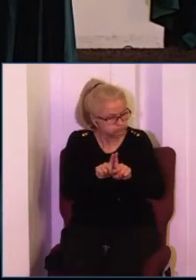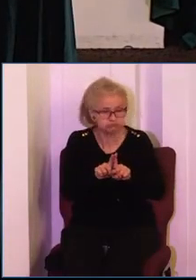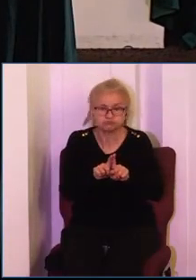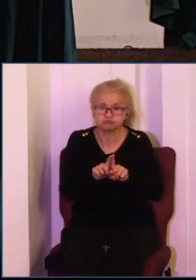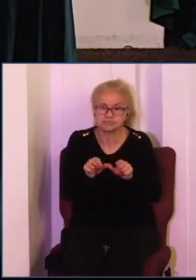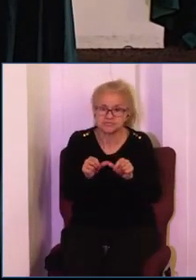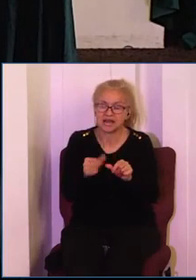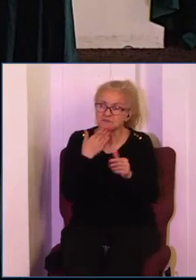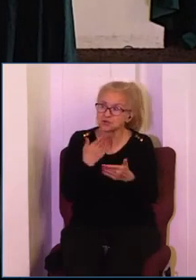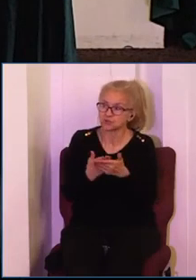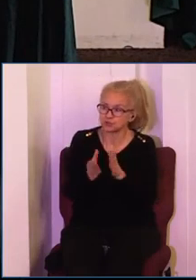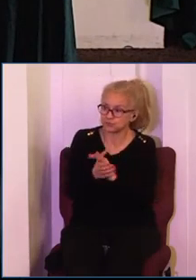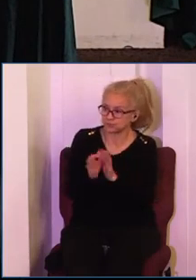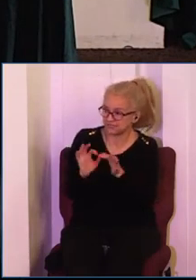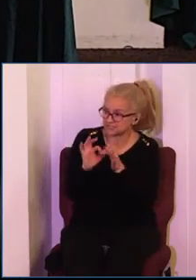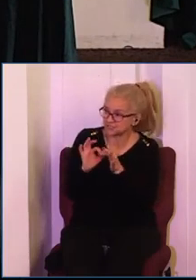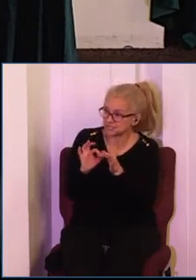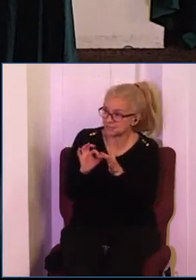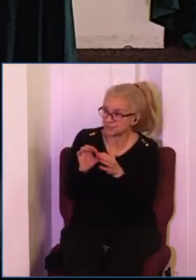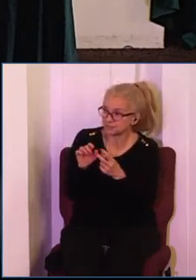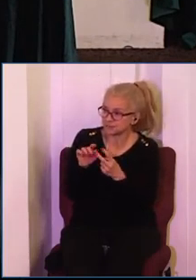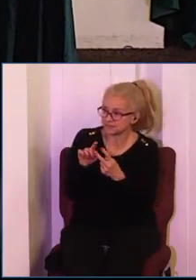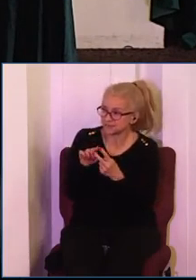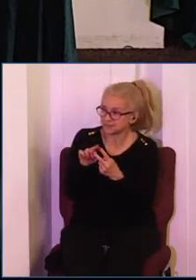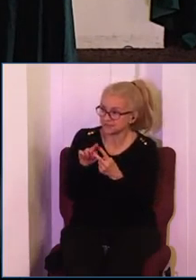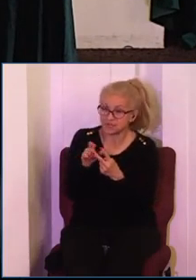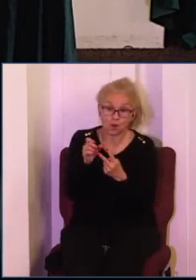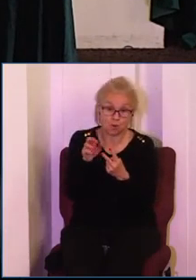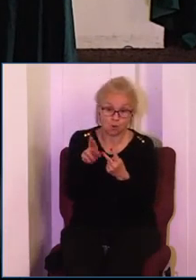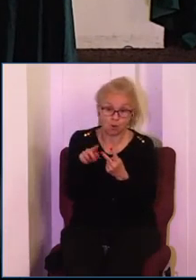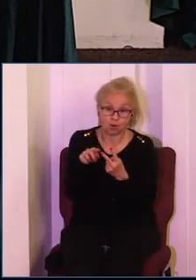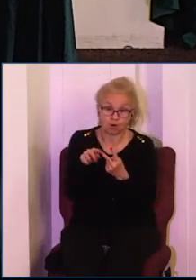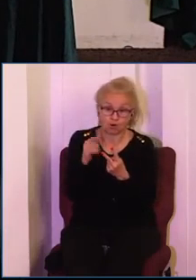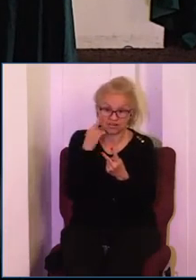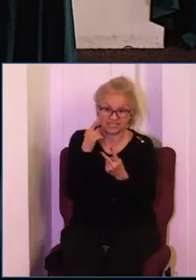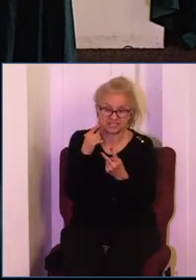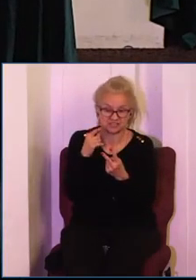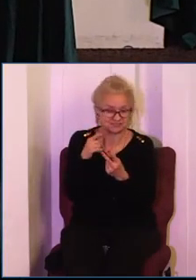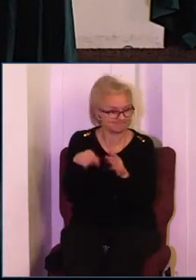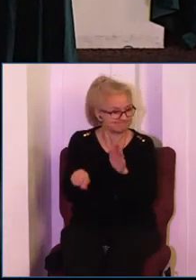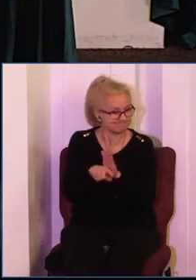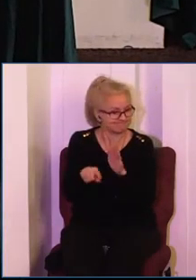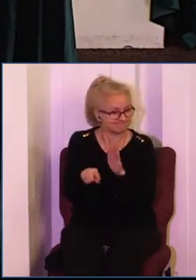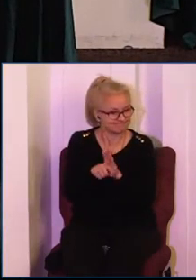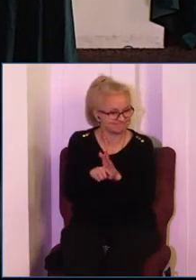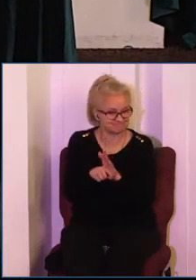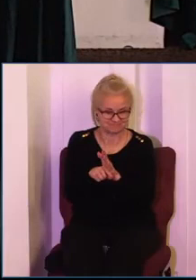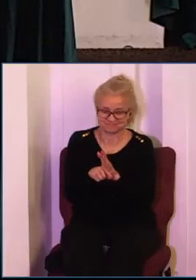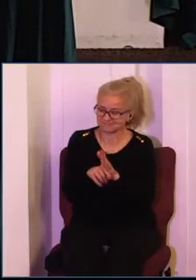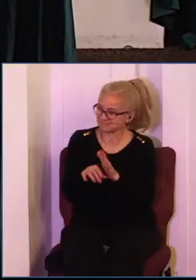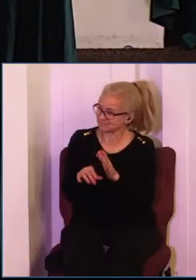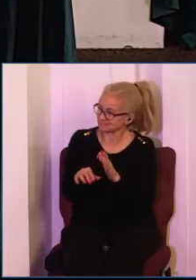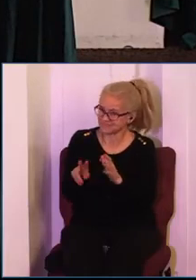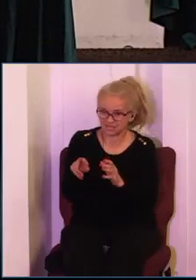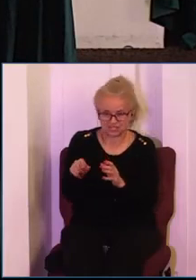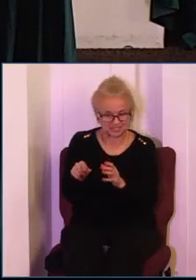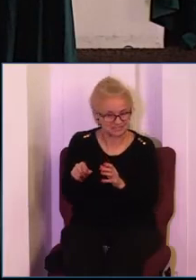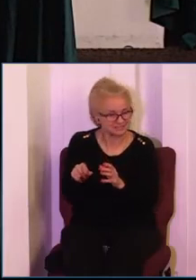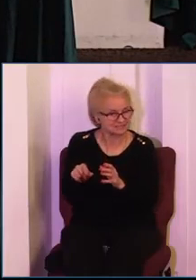a good relationship. Or if it's destructive and toxic and it can't be